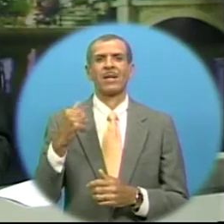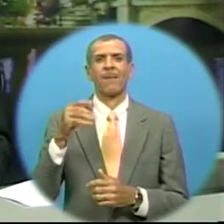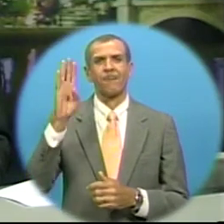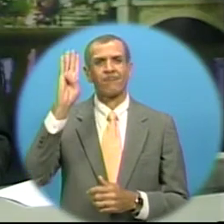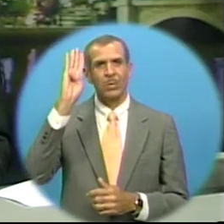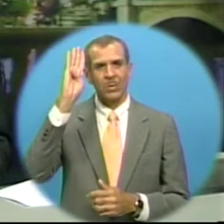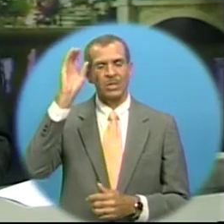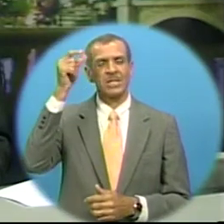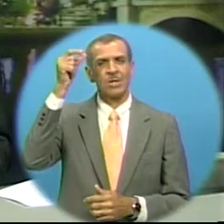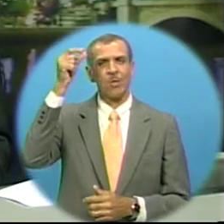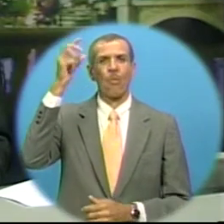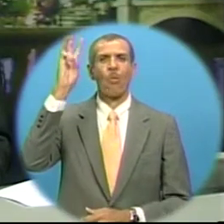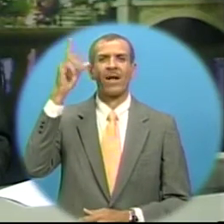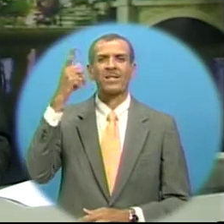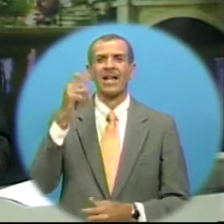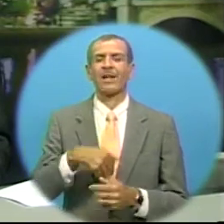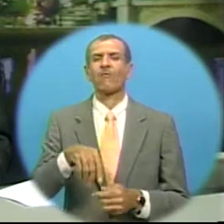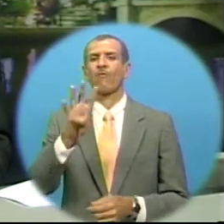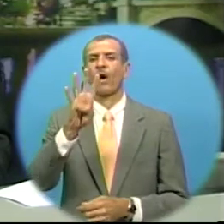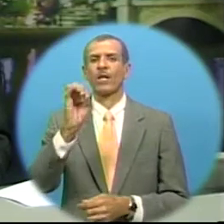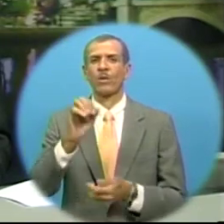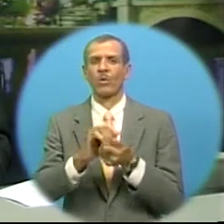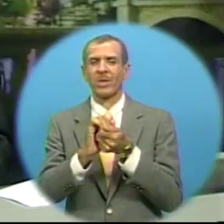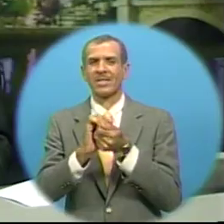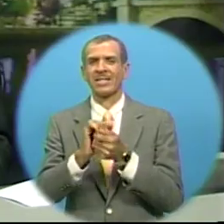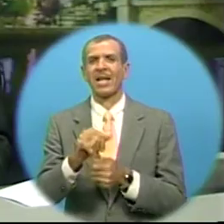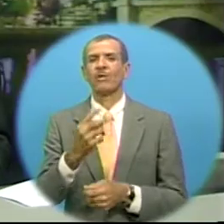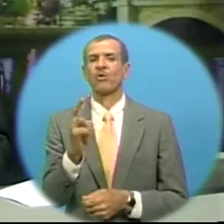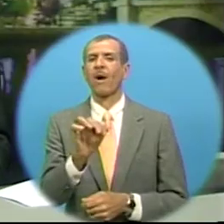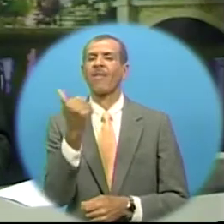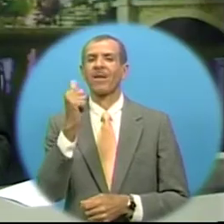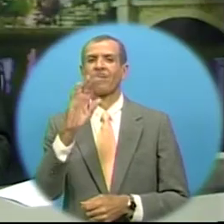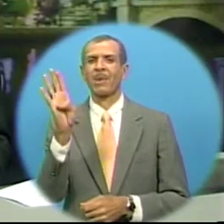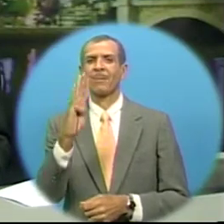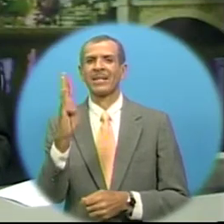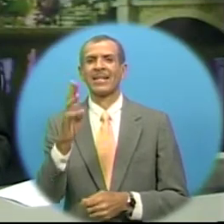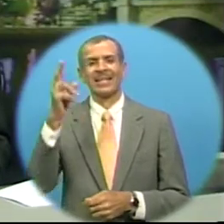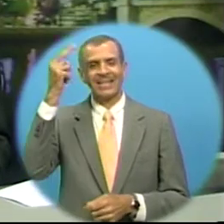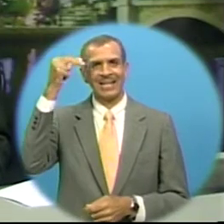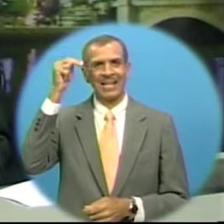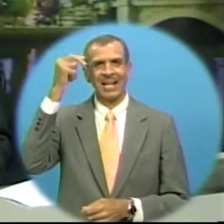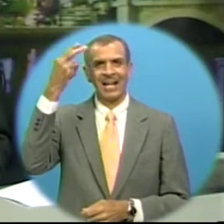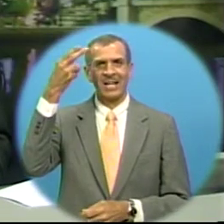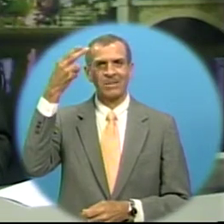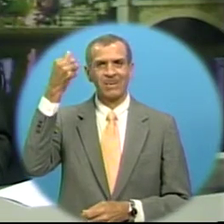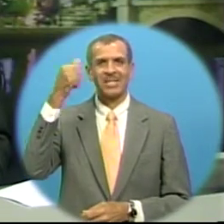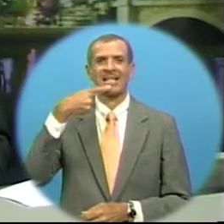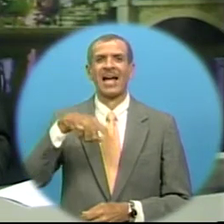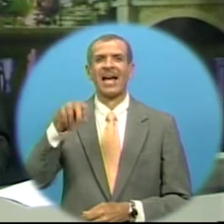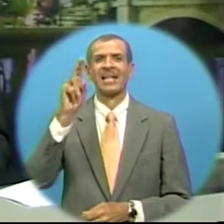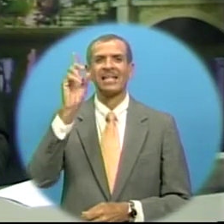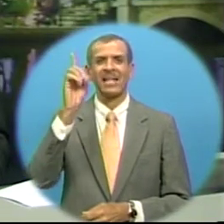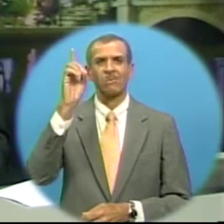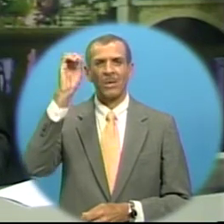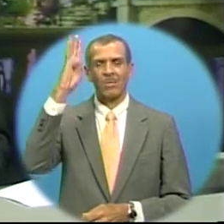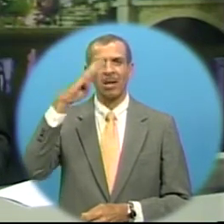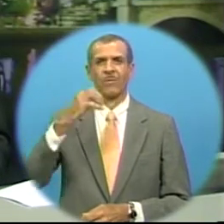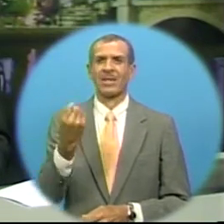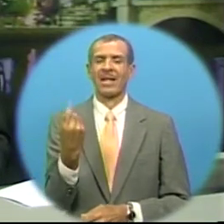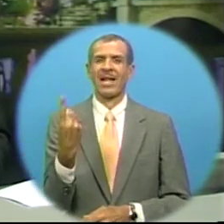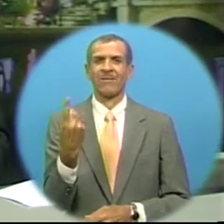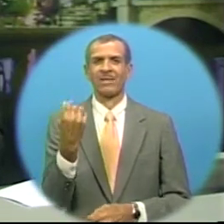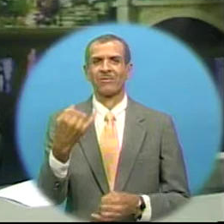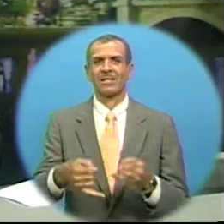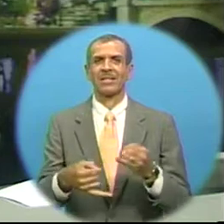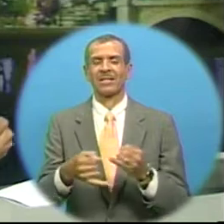Quincy Welch claimed only 40 wins. 2 other Bajan jockeys, Neil Husbands with 14 and Desmond Bryan with 11,